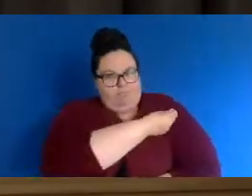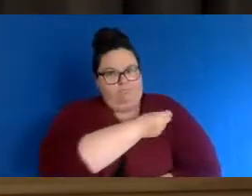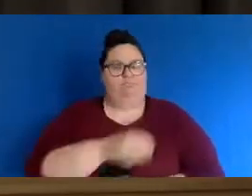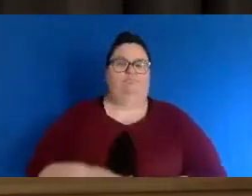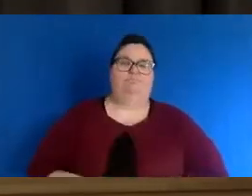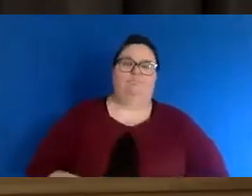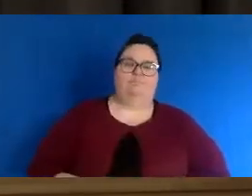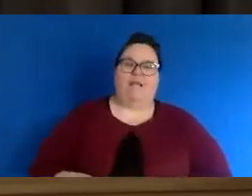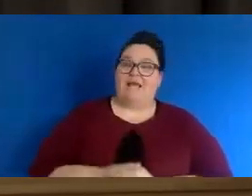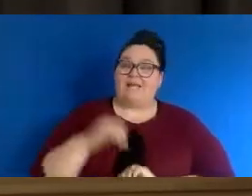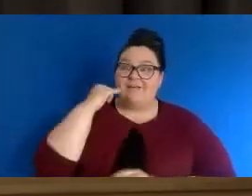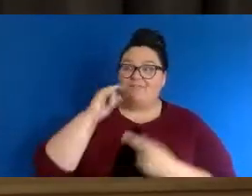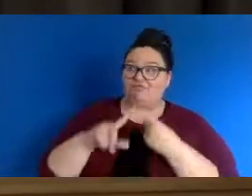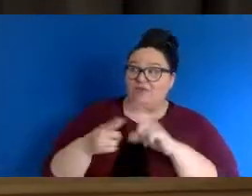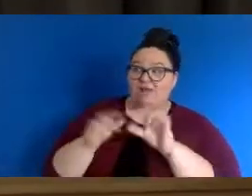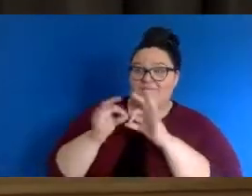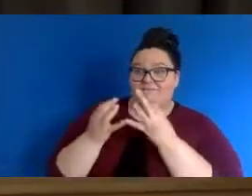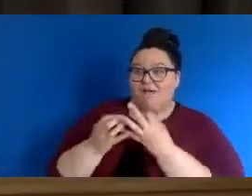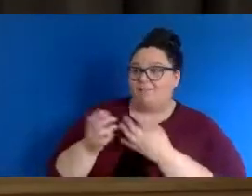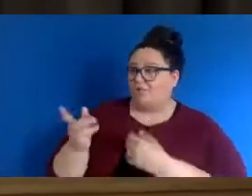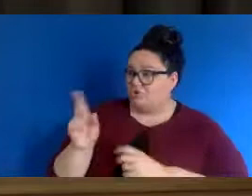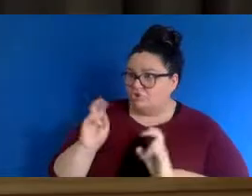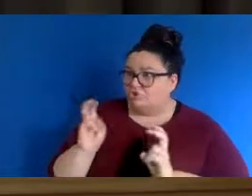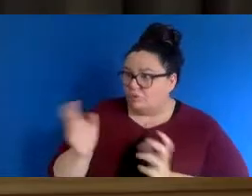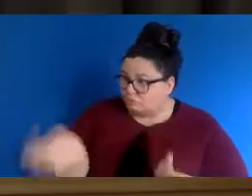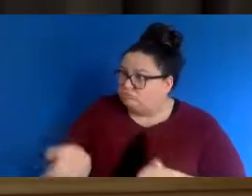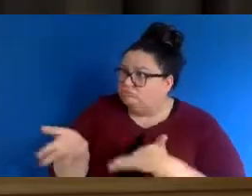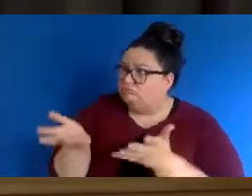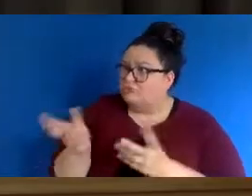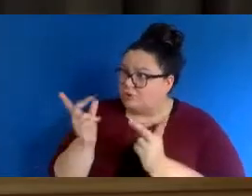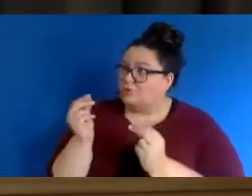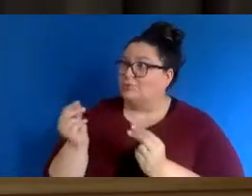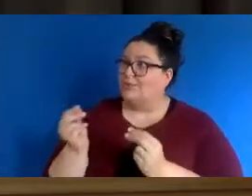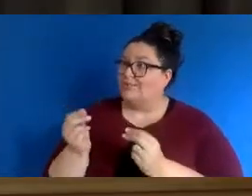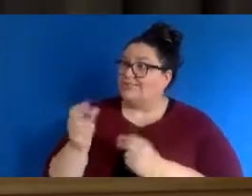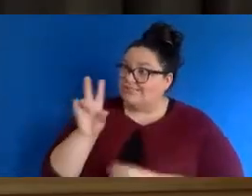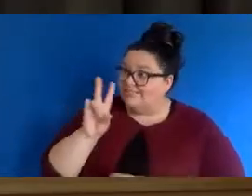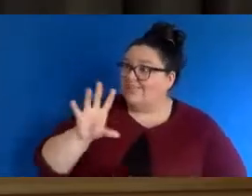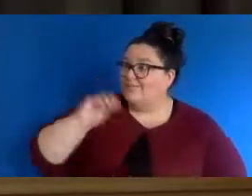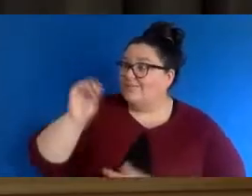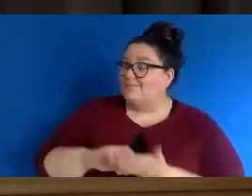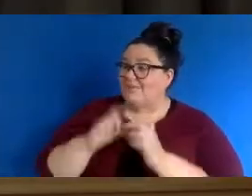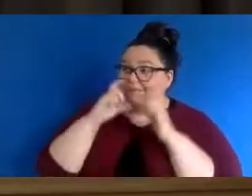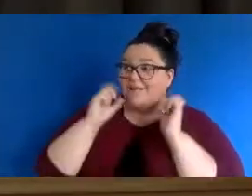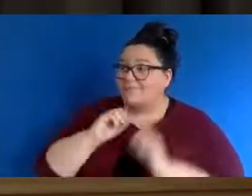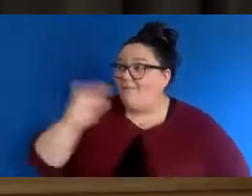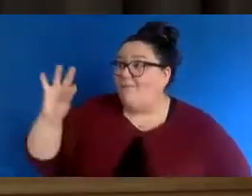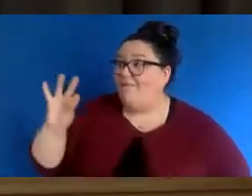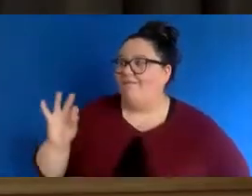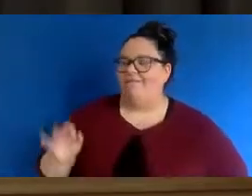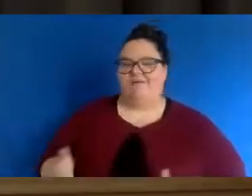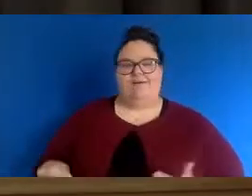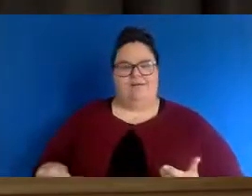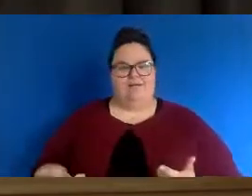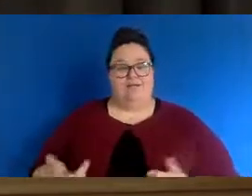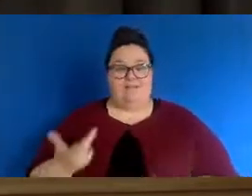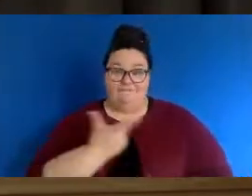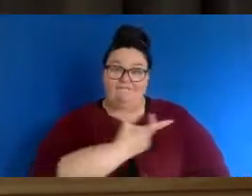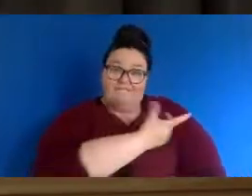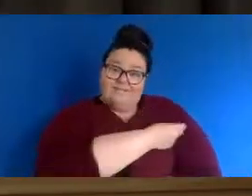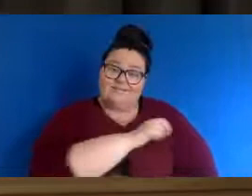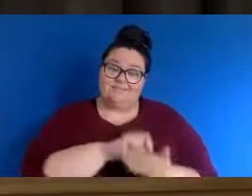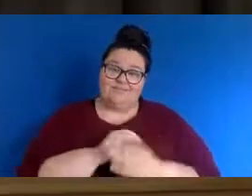and encourage other people in your life to do so as well. Getting vaccinated is the only way to ensure we are